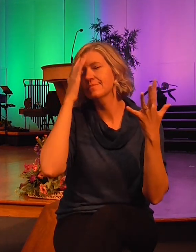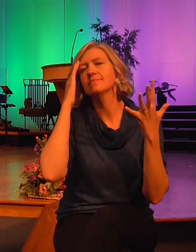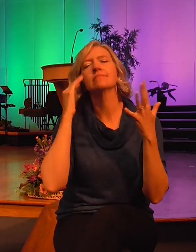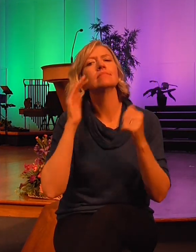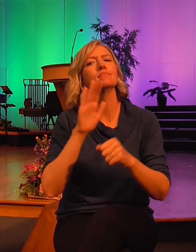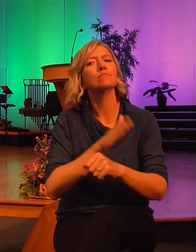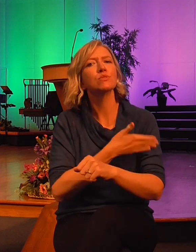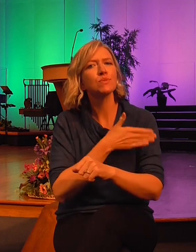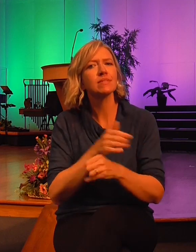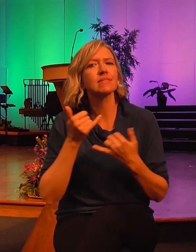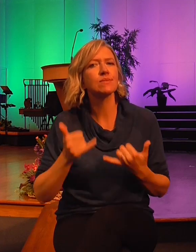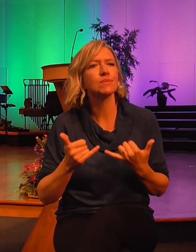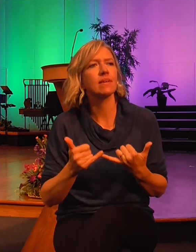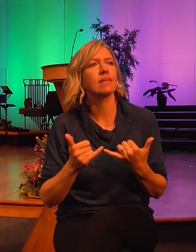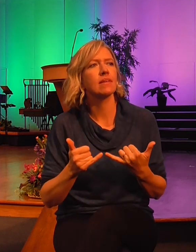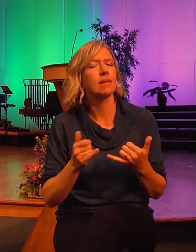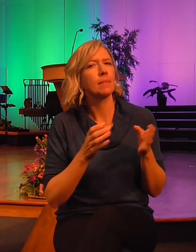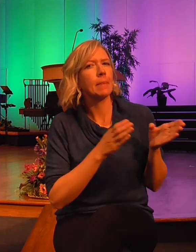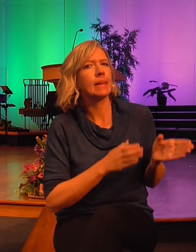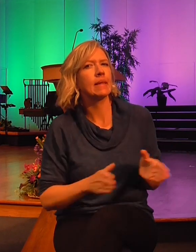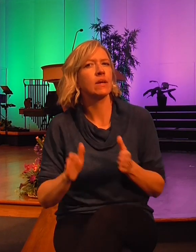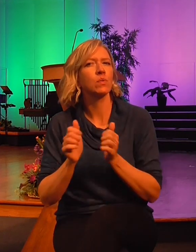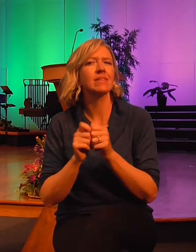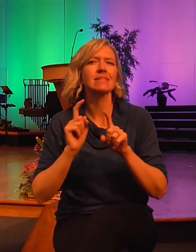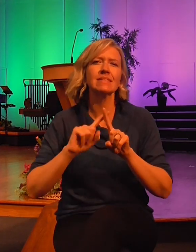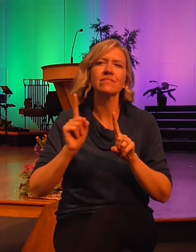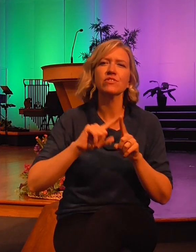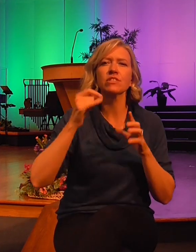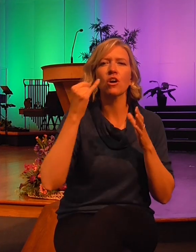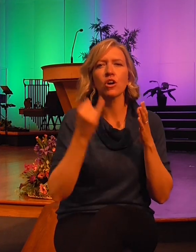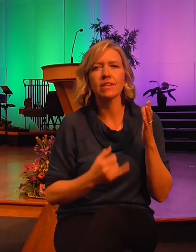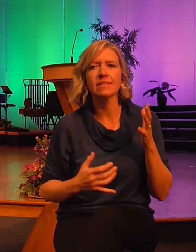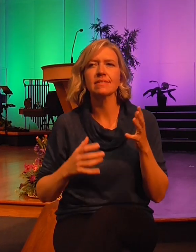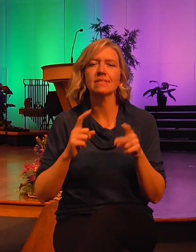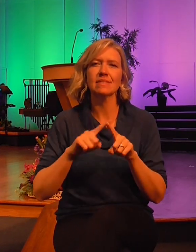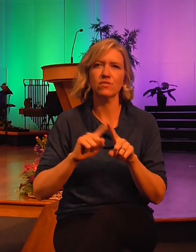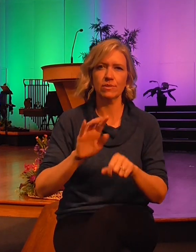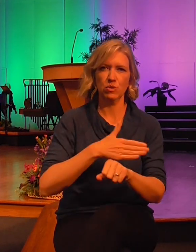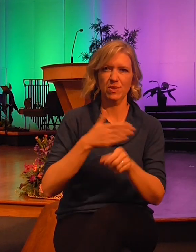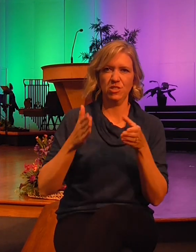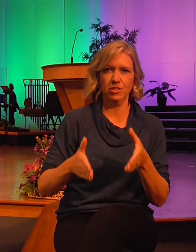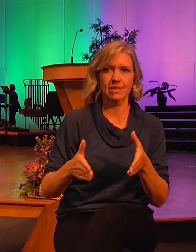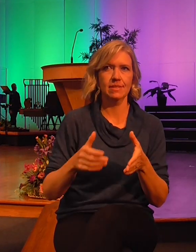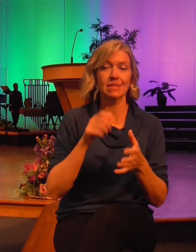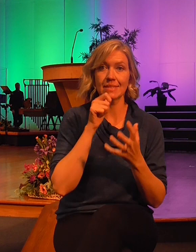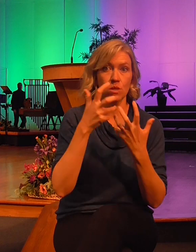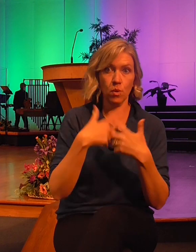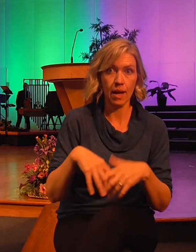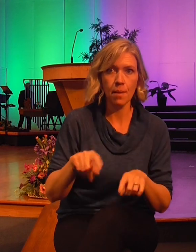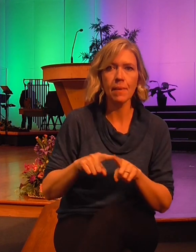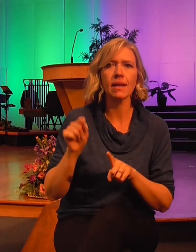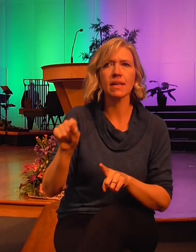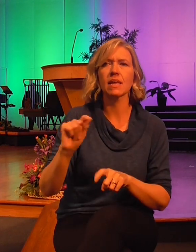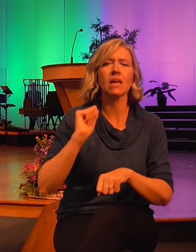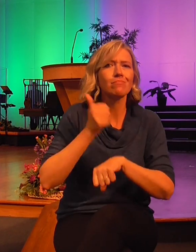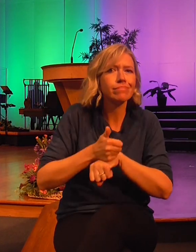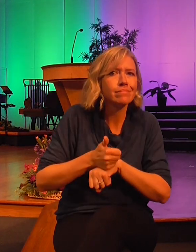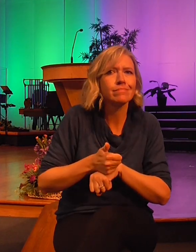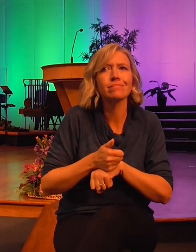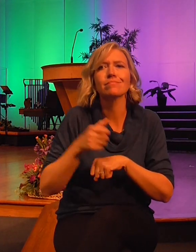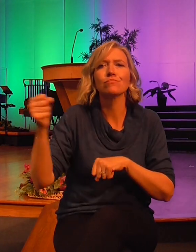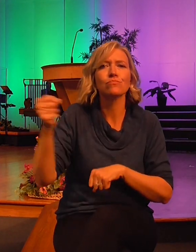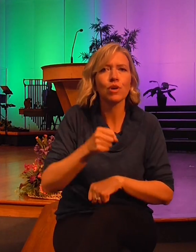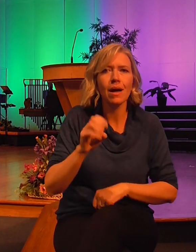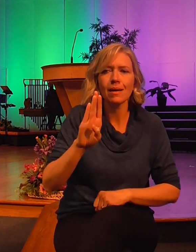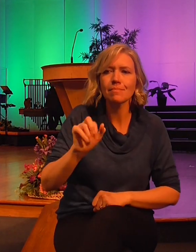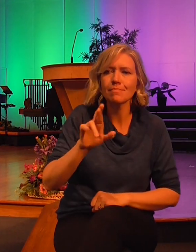Our music today was planned with different artists and things that didn't quite work out, but look what he did. Look what he put together. Let's bring in Barry and co-create just an